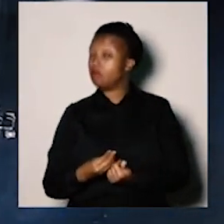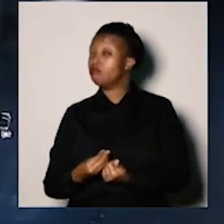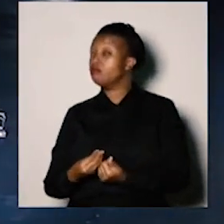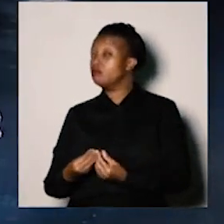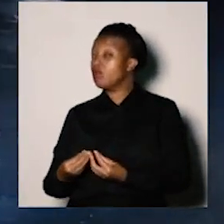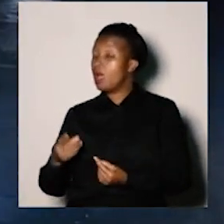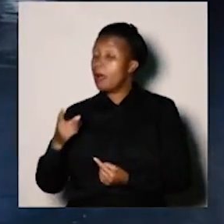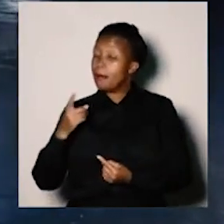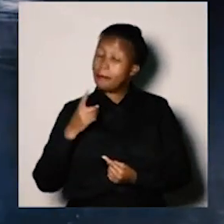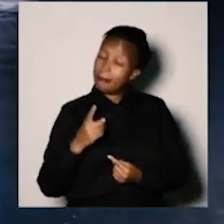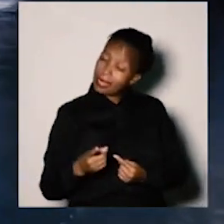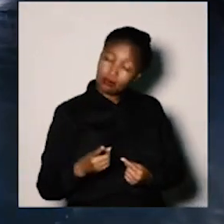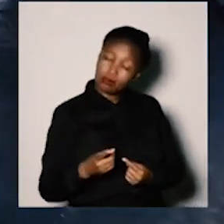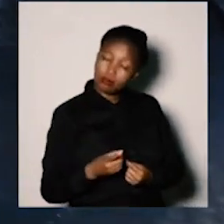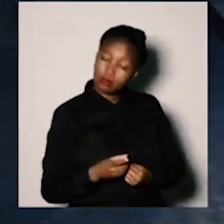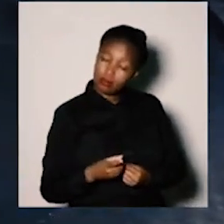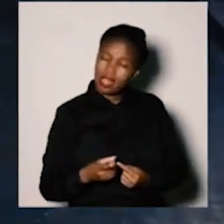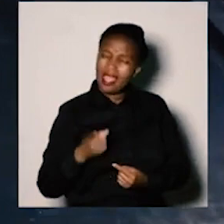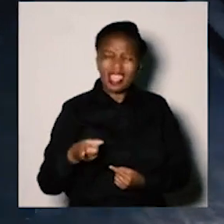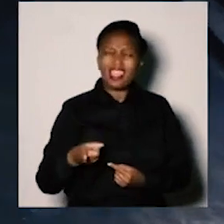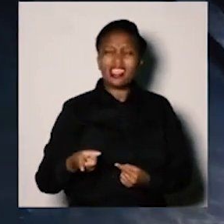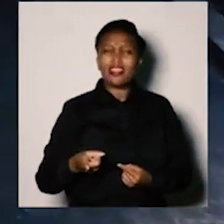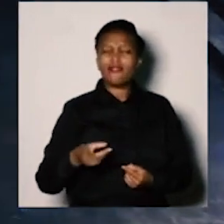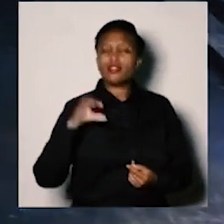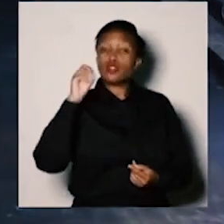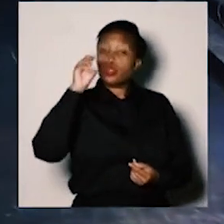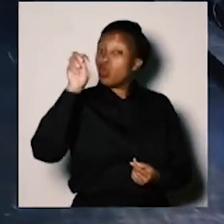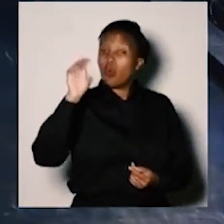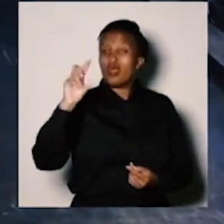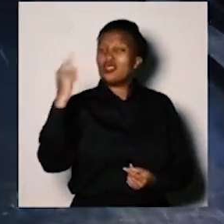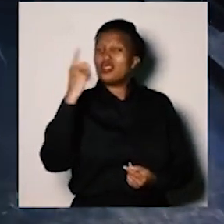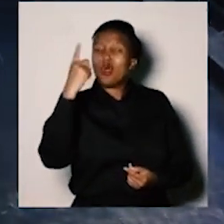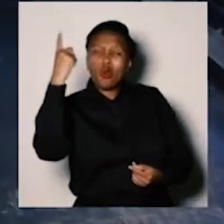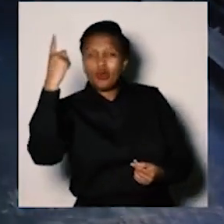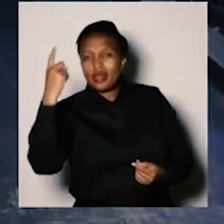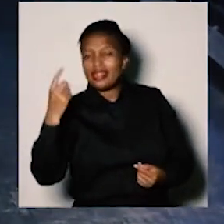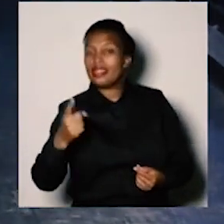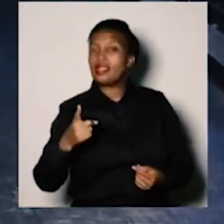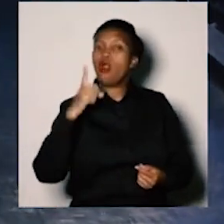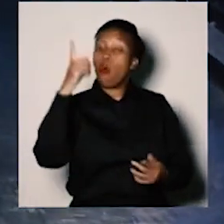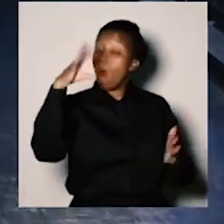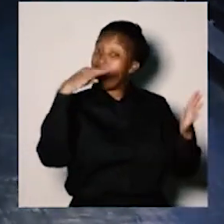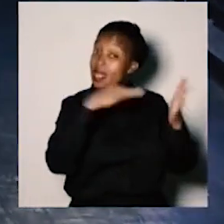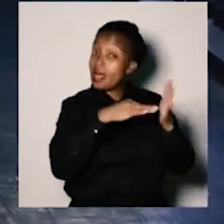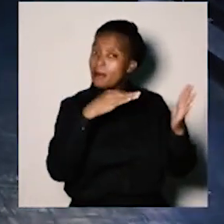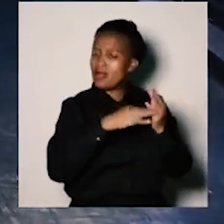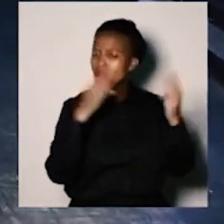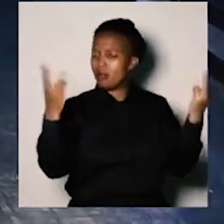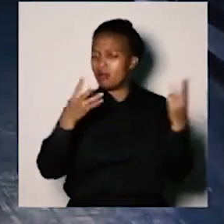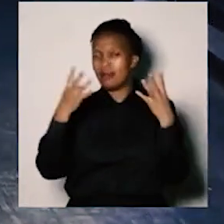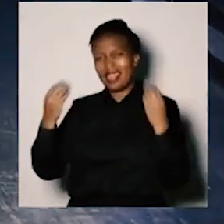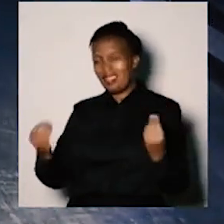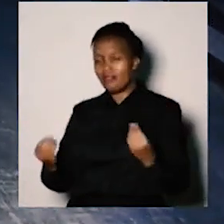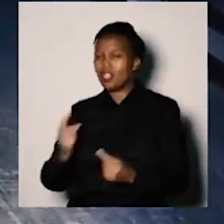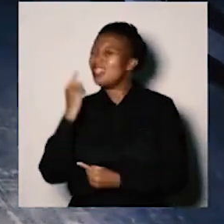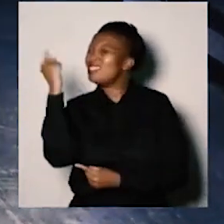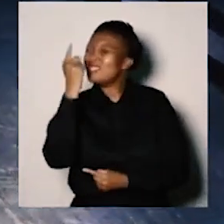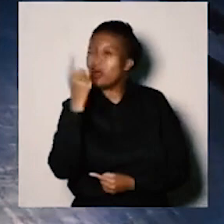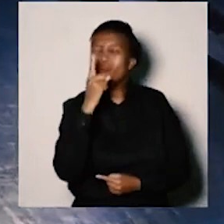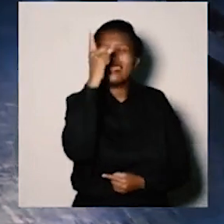100,000 people, if somewhere to only had a population of 1 million people, that would only be just 10%.